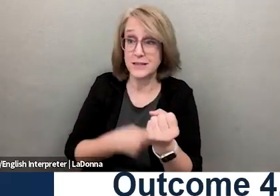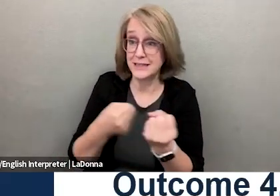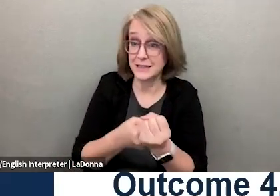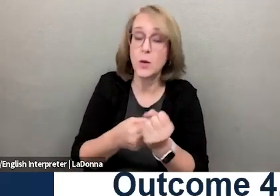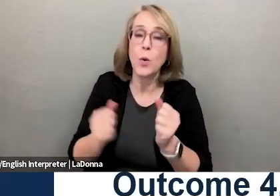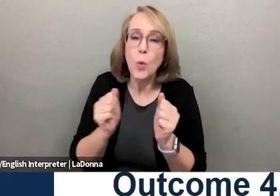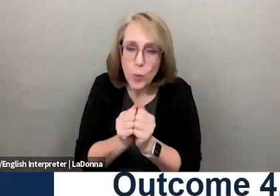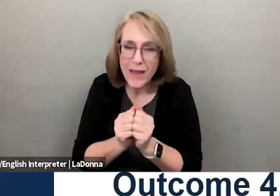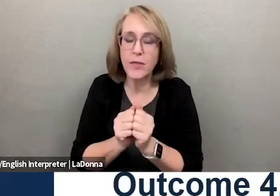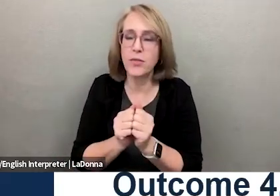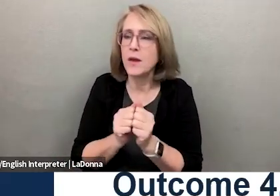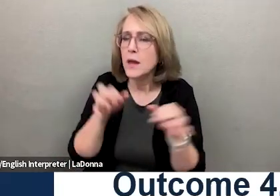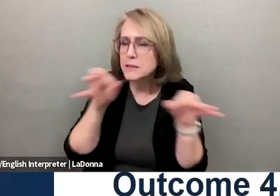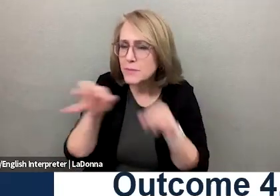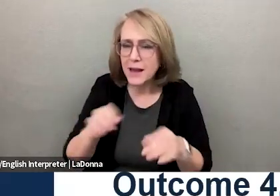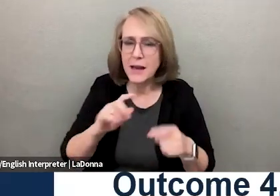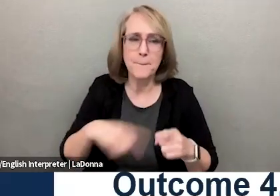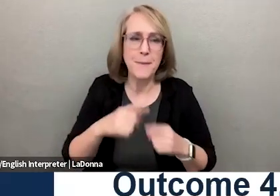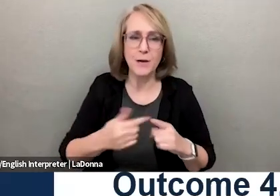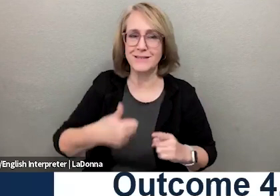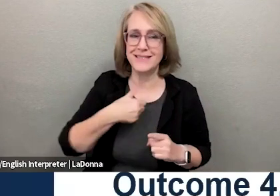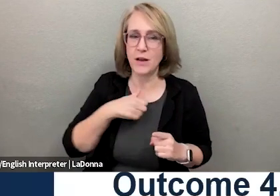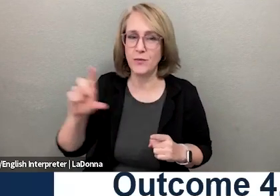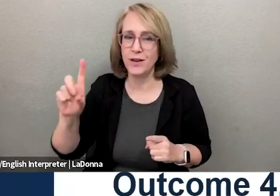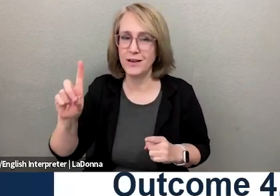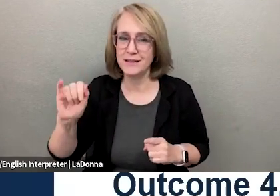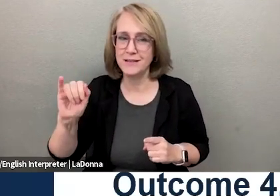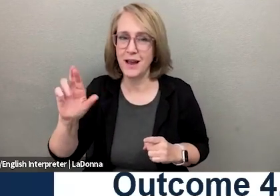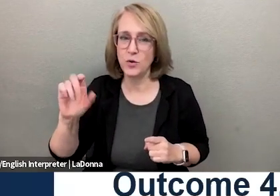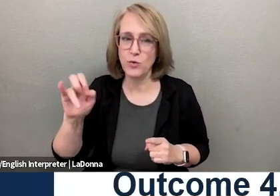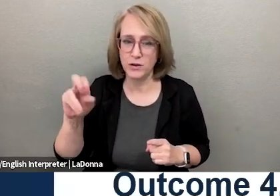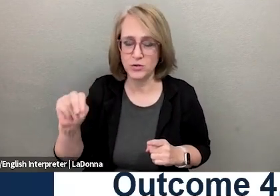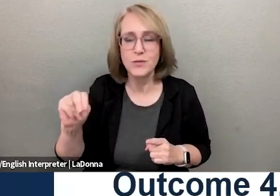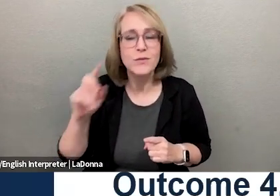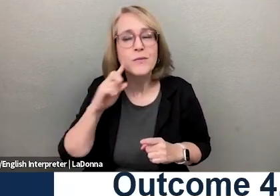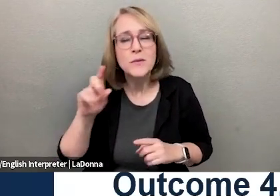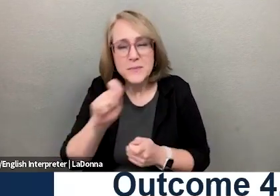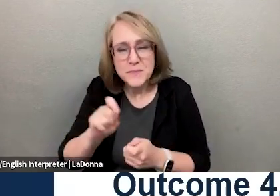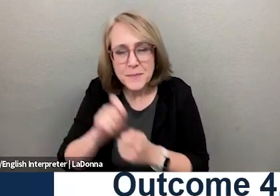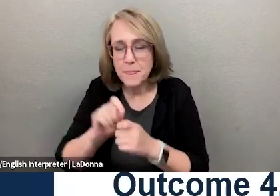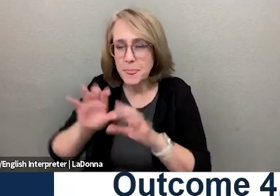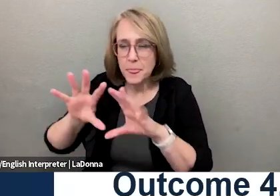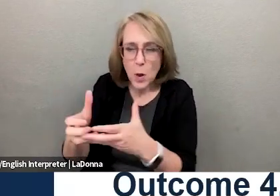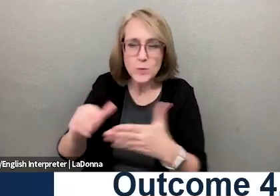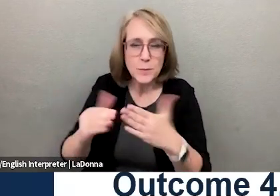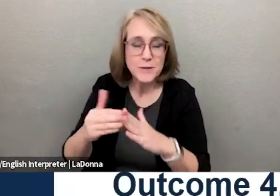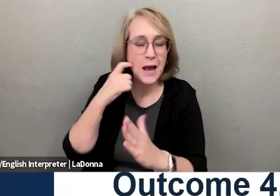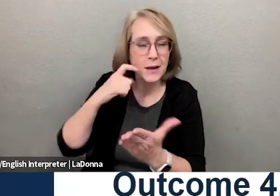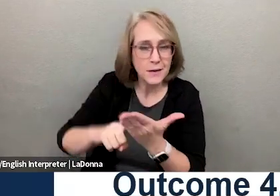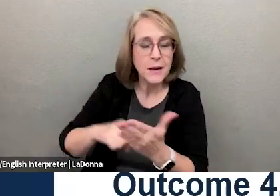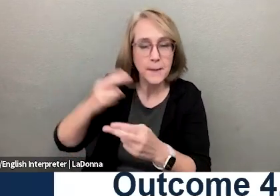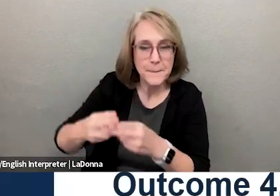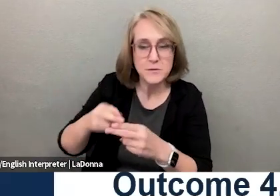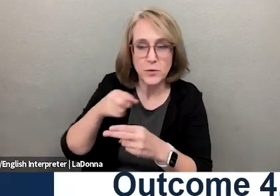regard to self-direction, with a focus on expanding reach within underserved communities, especially as I mentioned, self-direction